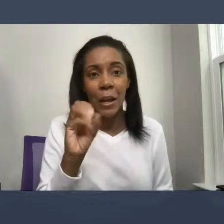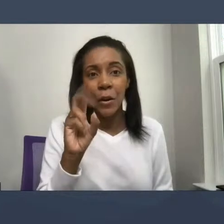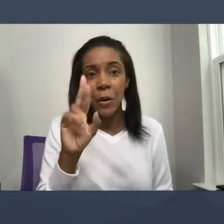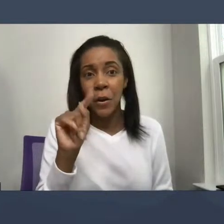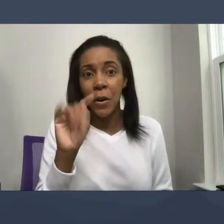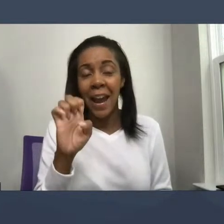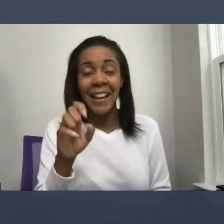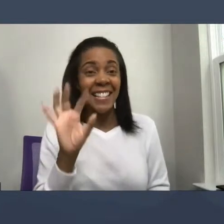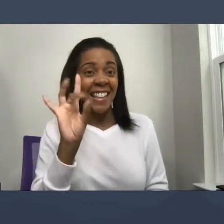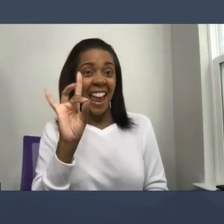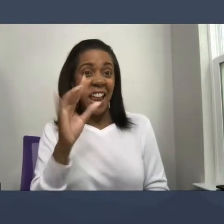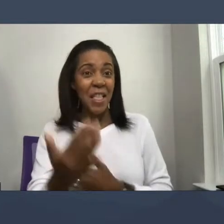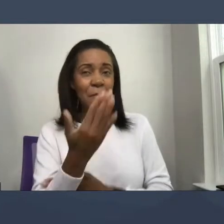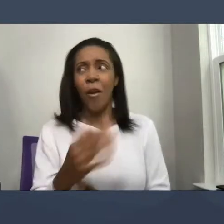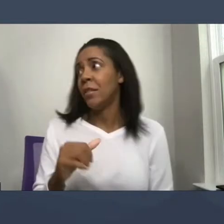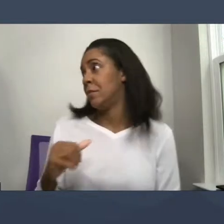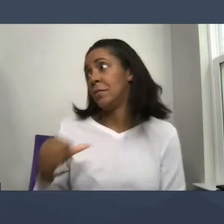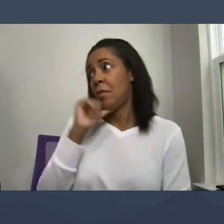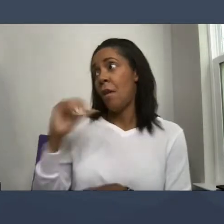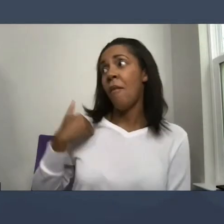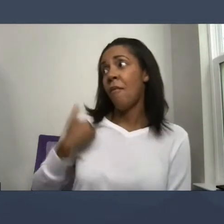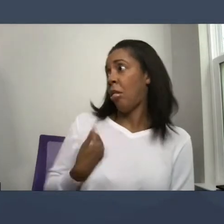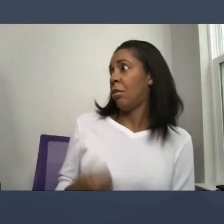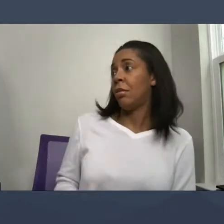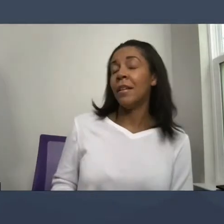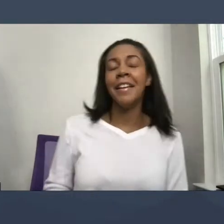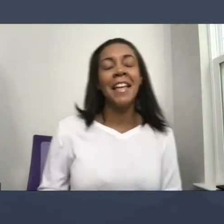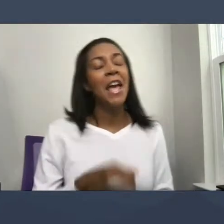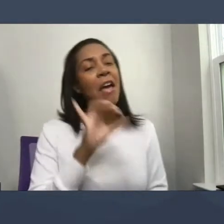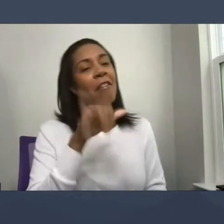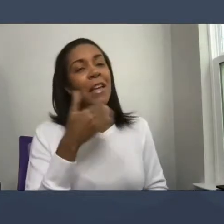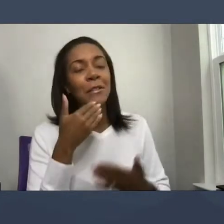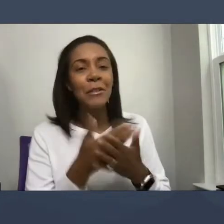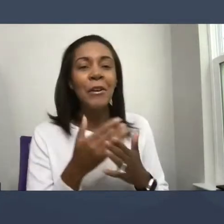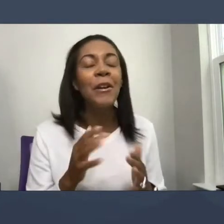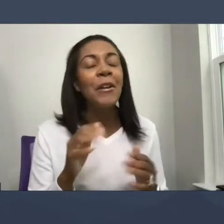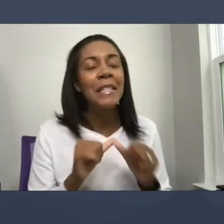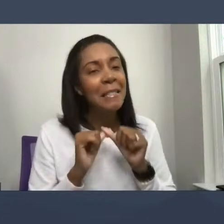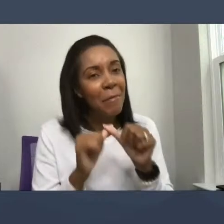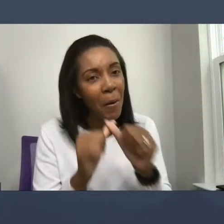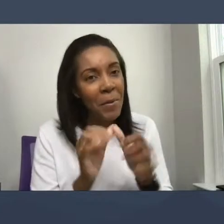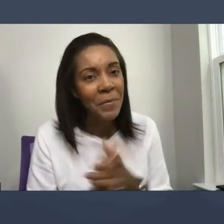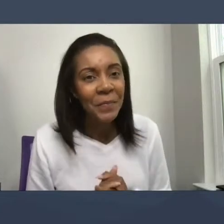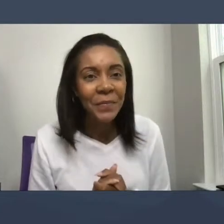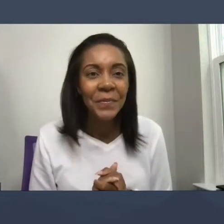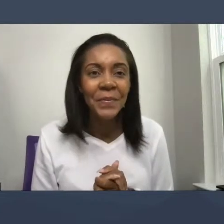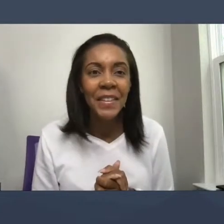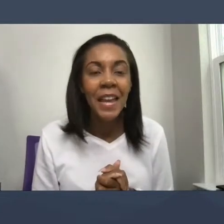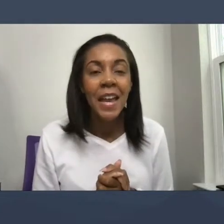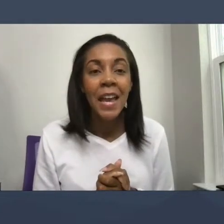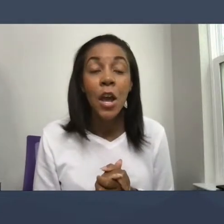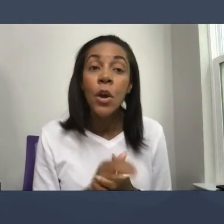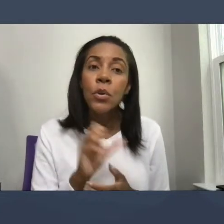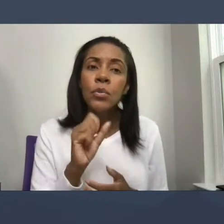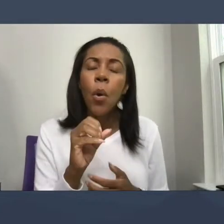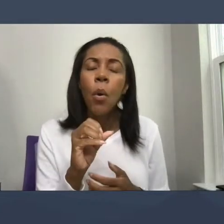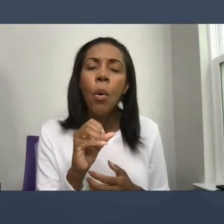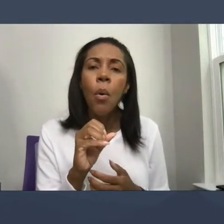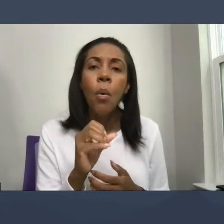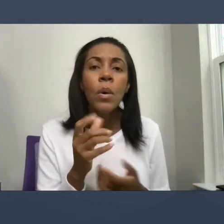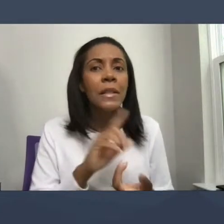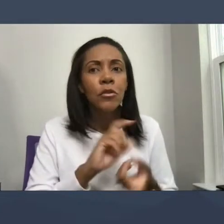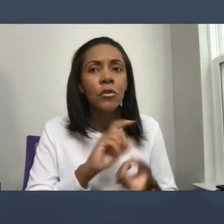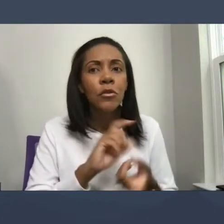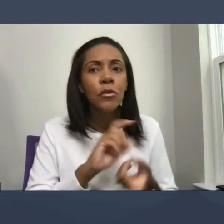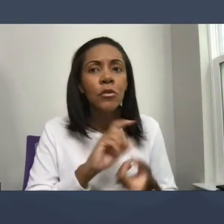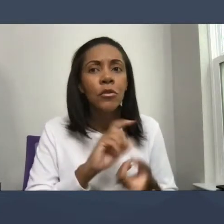fault. That's great. That's great. All right. Well, then let's just keep going then. So what has changed on the plans?